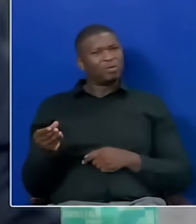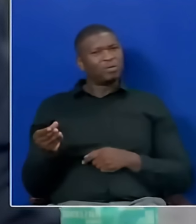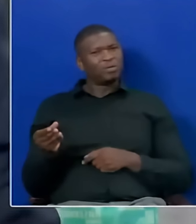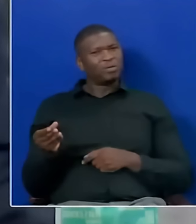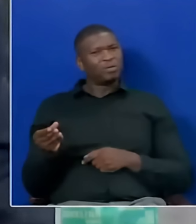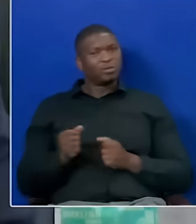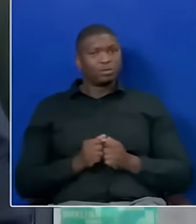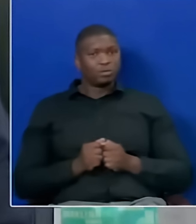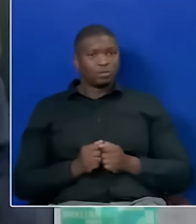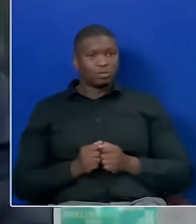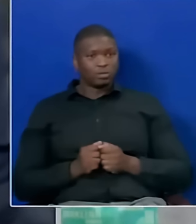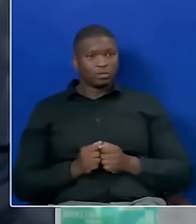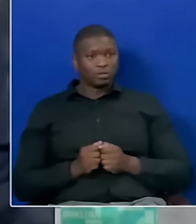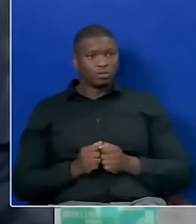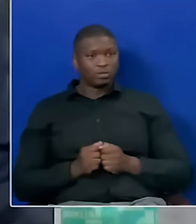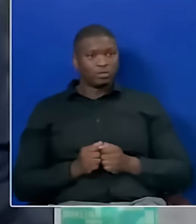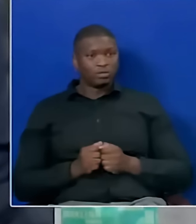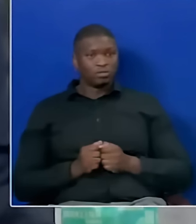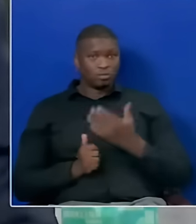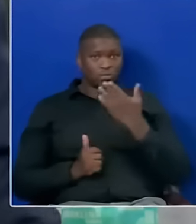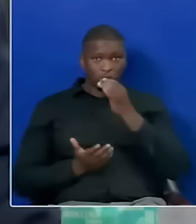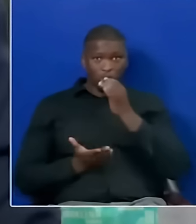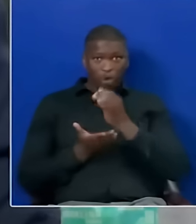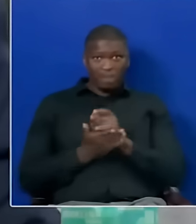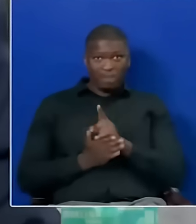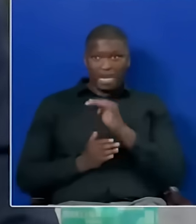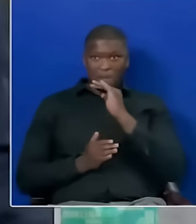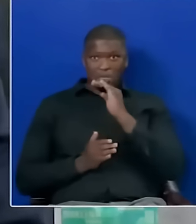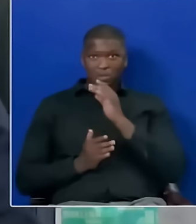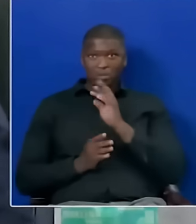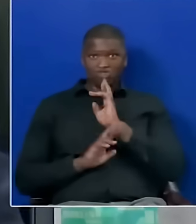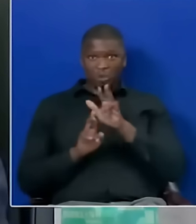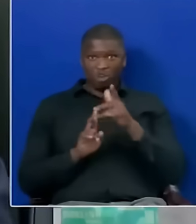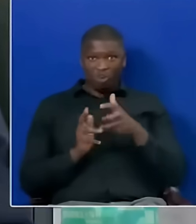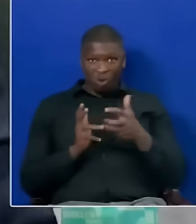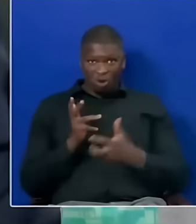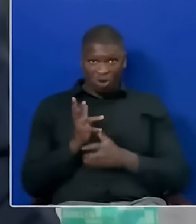you've just confirmed it is a non-conformance report. When was it produced?